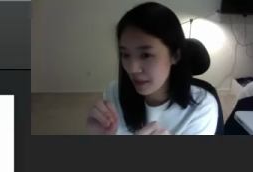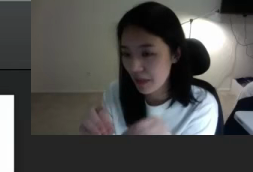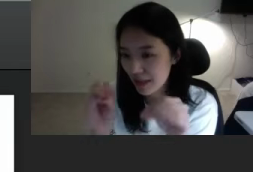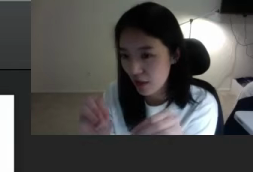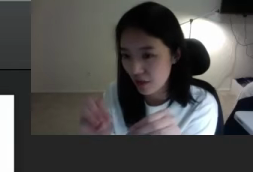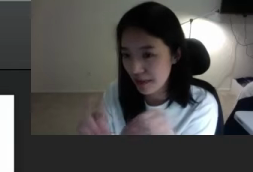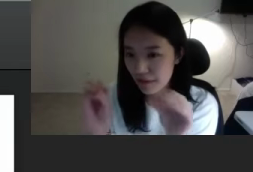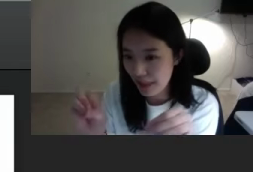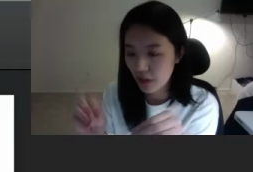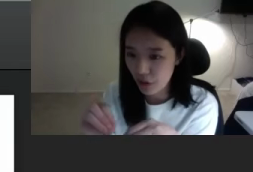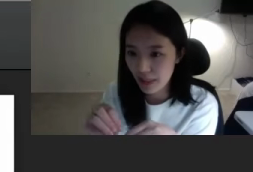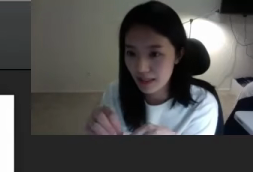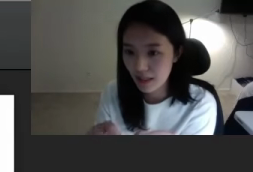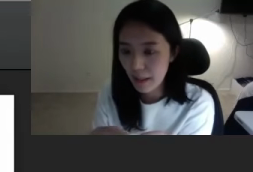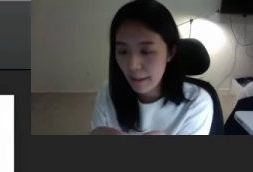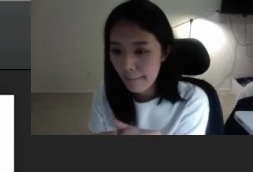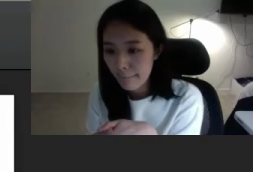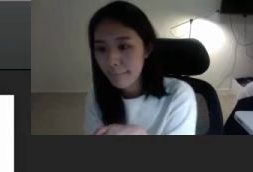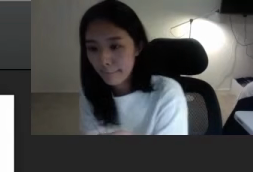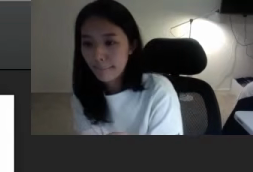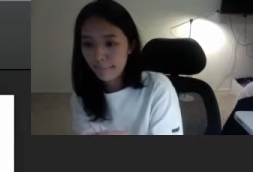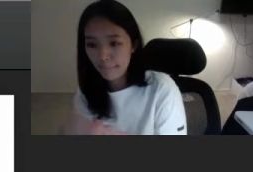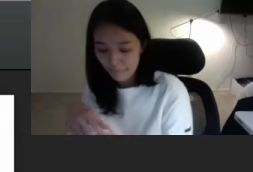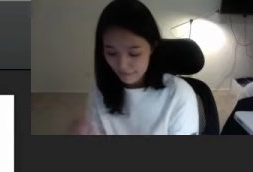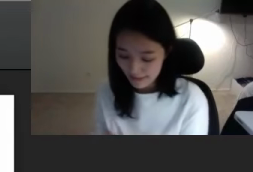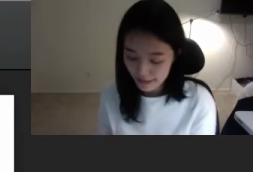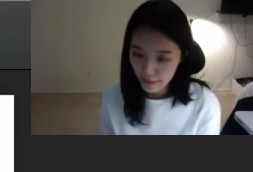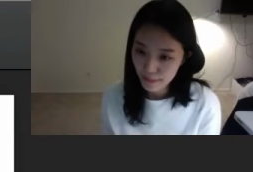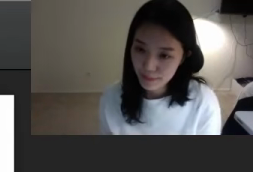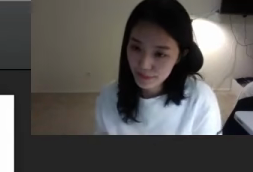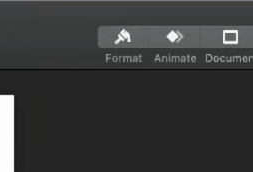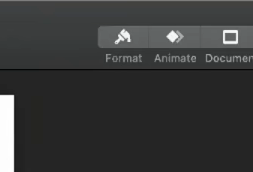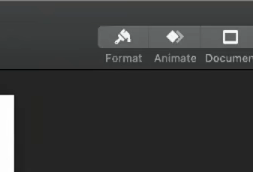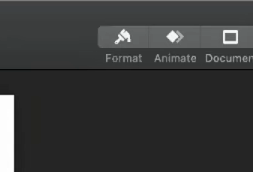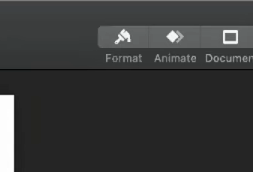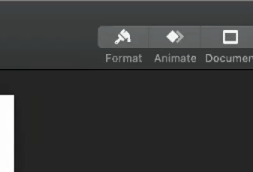guess it must be a larger like phrasal unit. Right, great, thank you. Thank you.